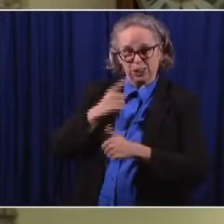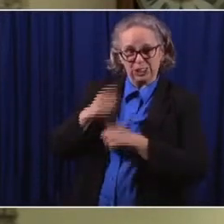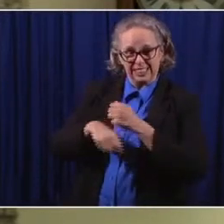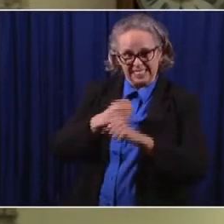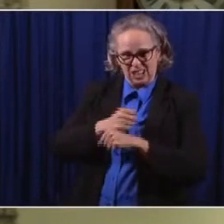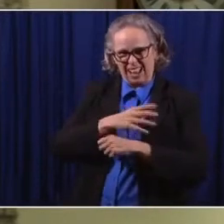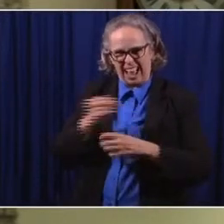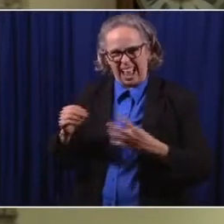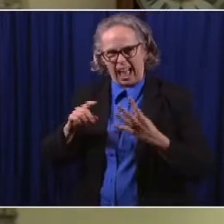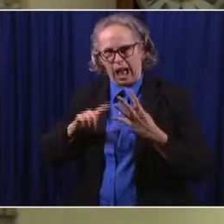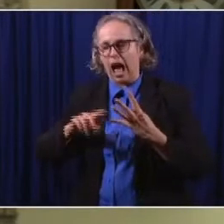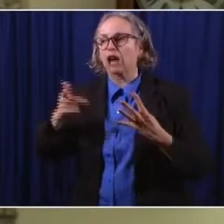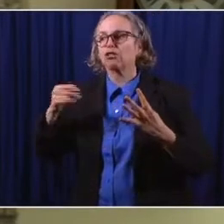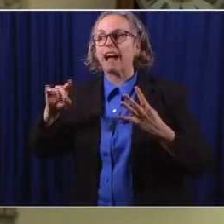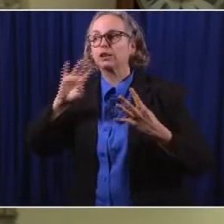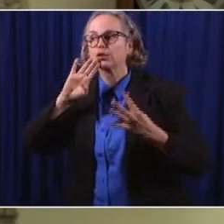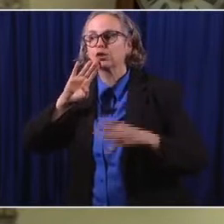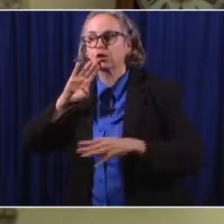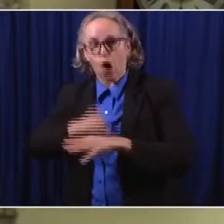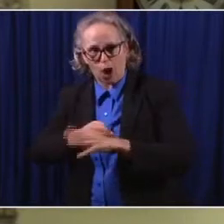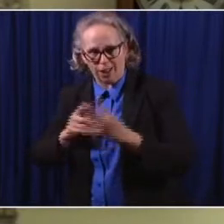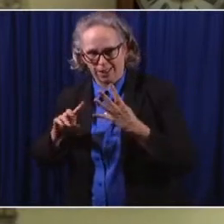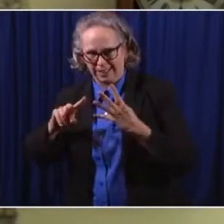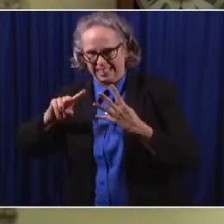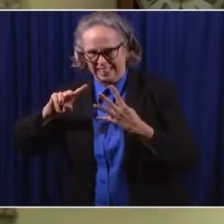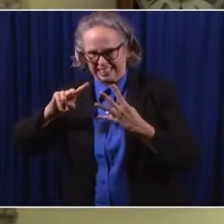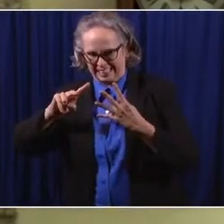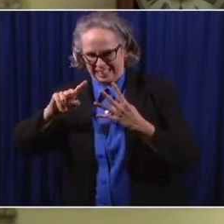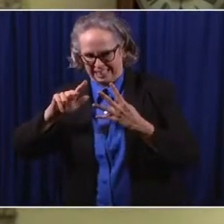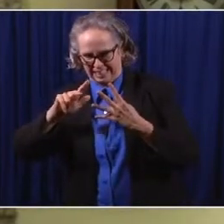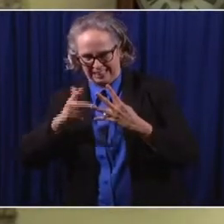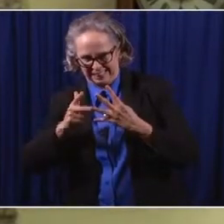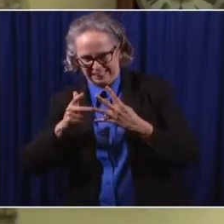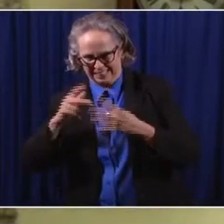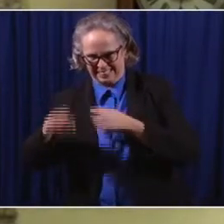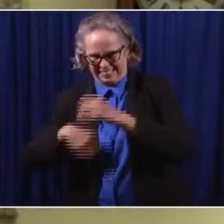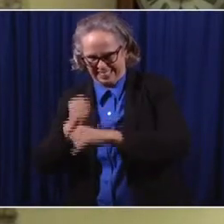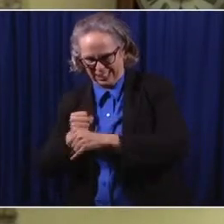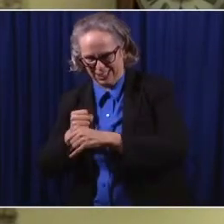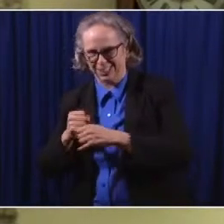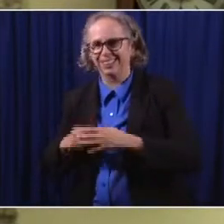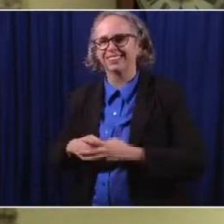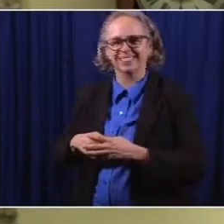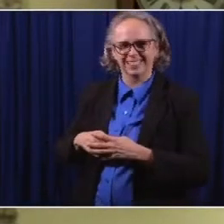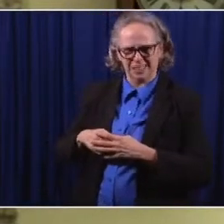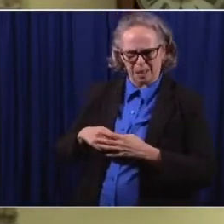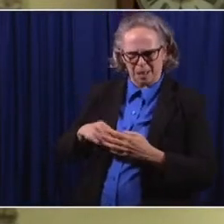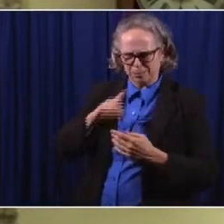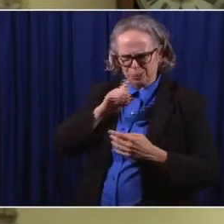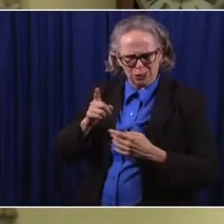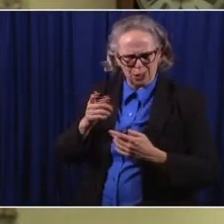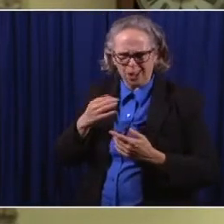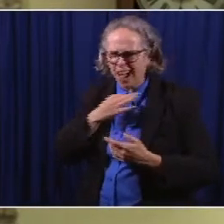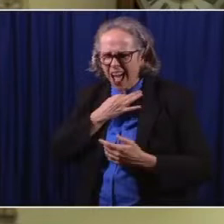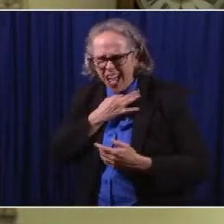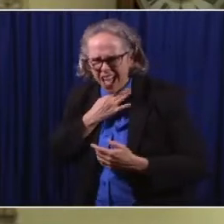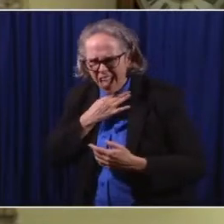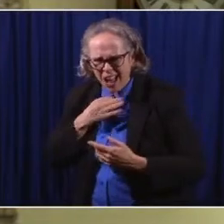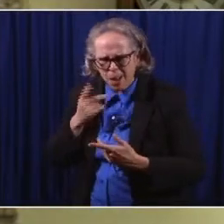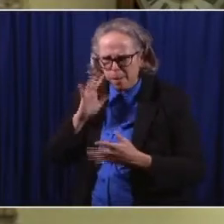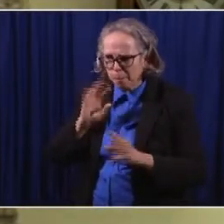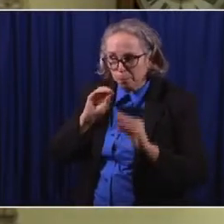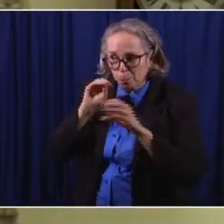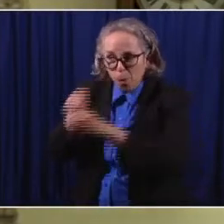I'm sure they would want me to ask you the question, what's it looking like for moving in? So our